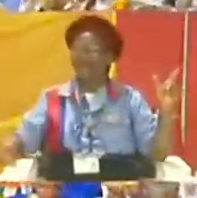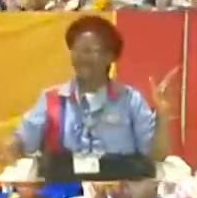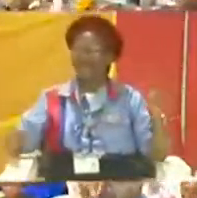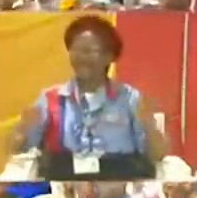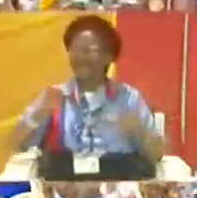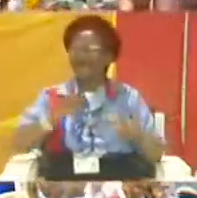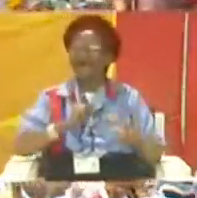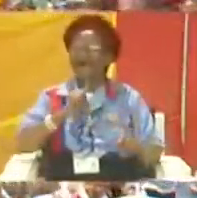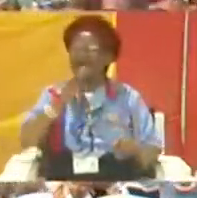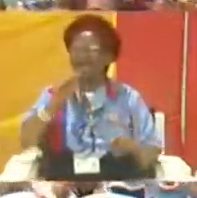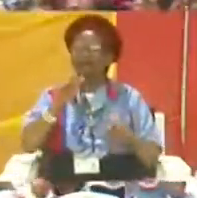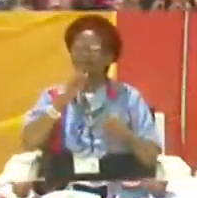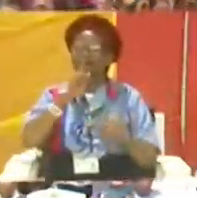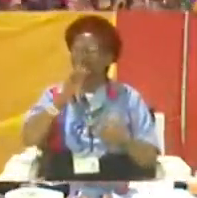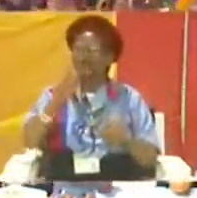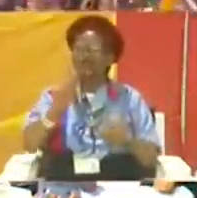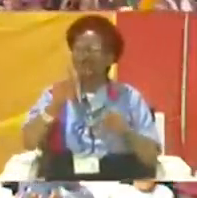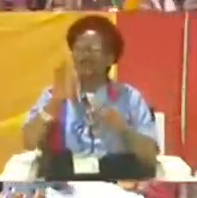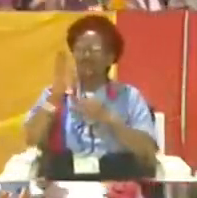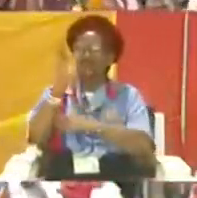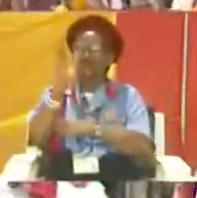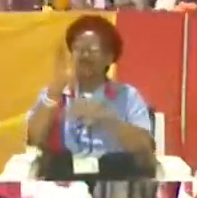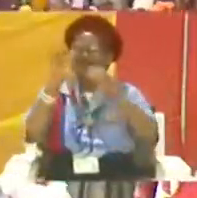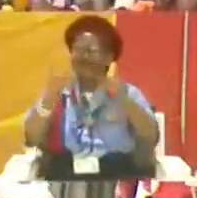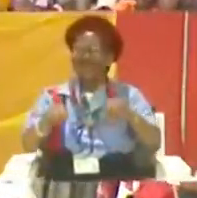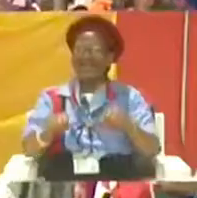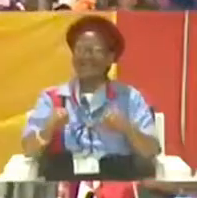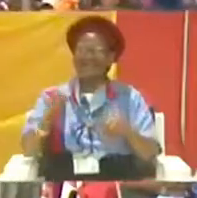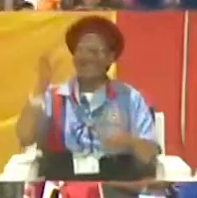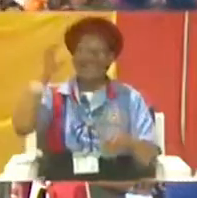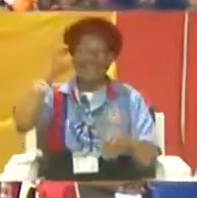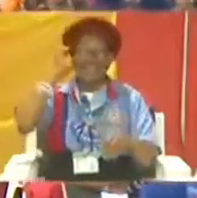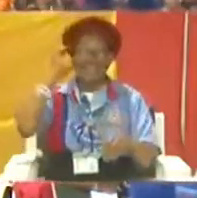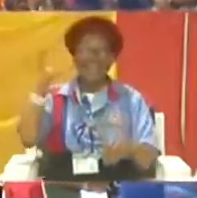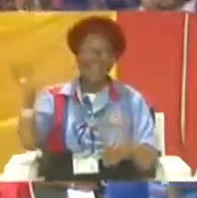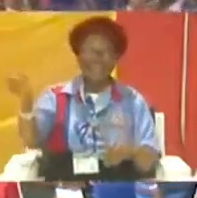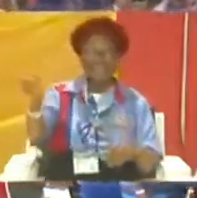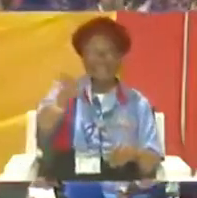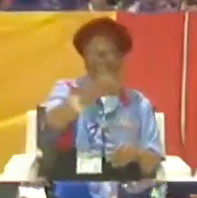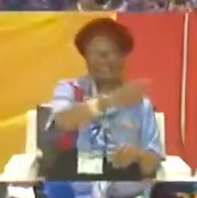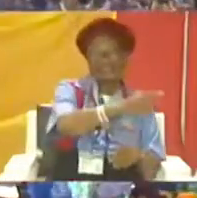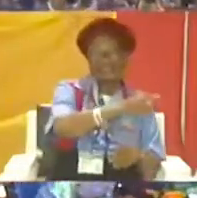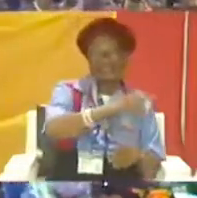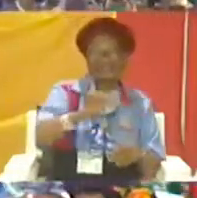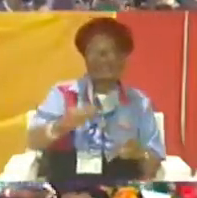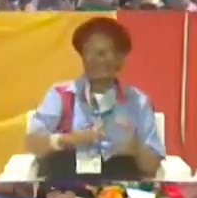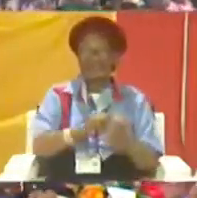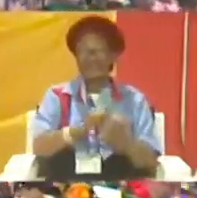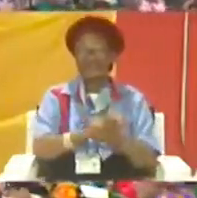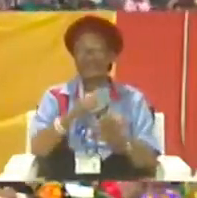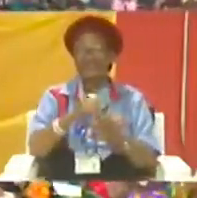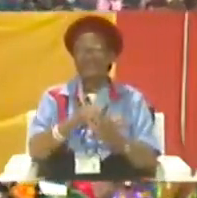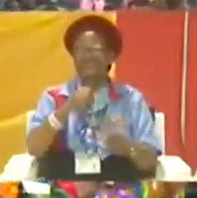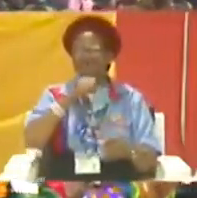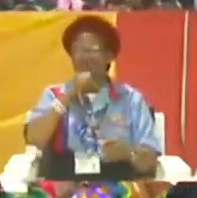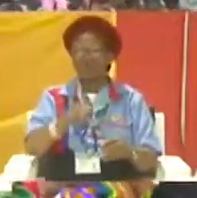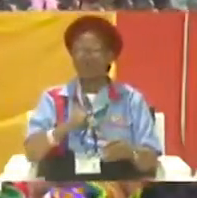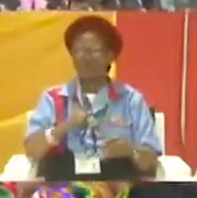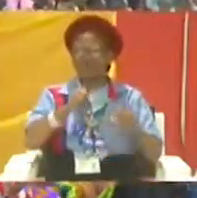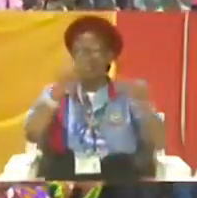hear you. All right. Hallelujah. Those in the old arena,